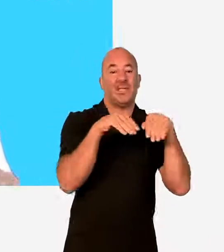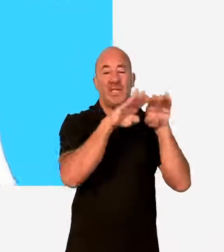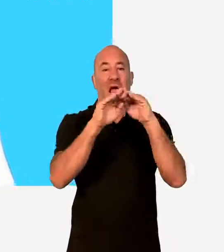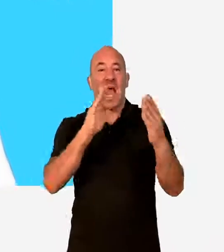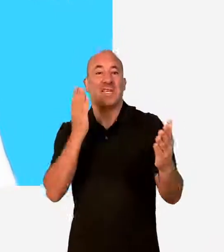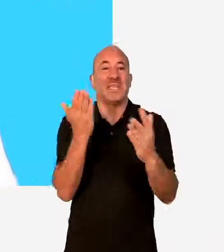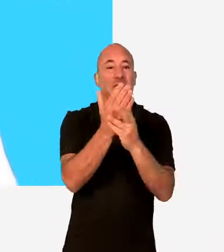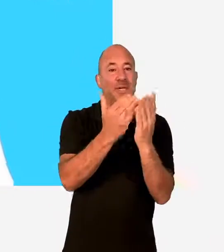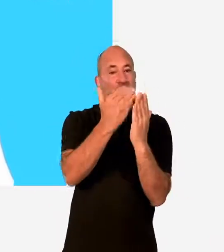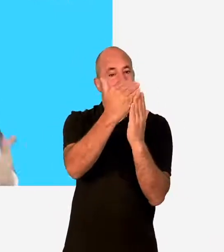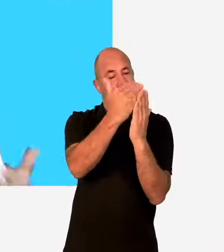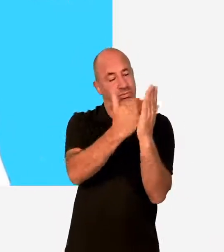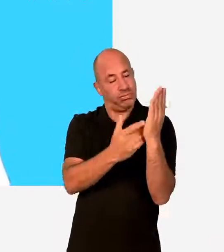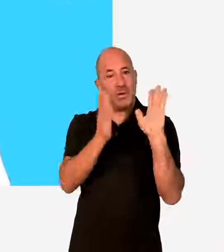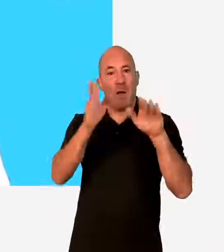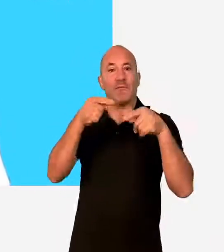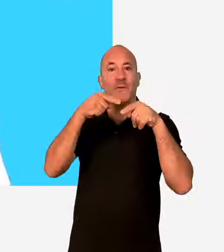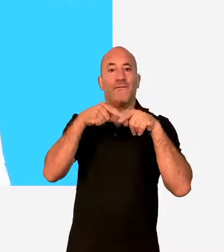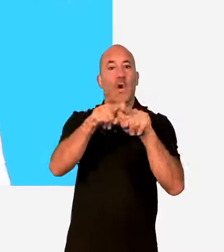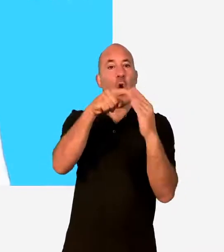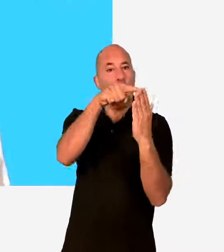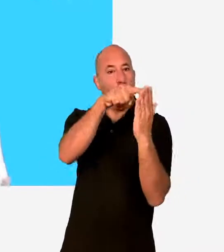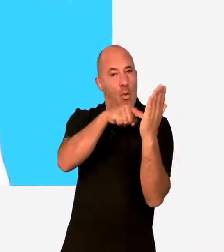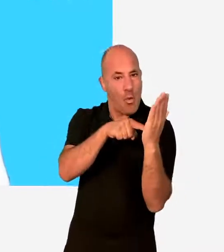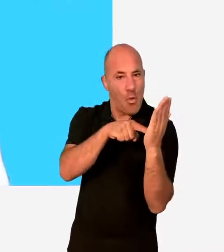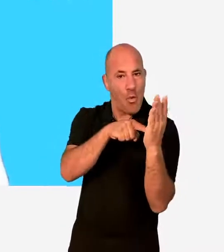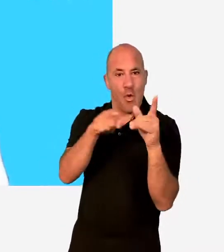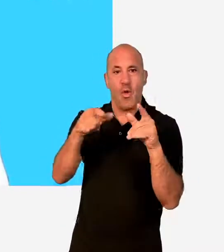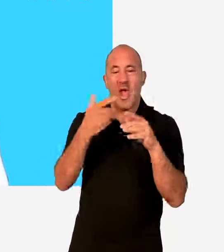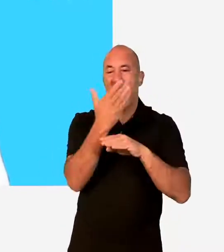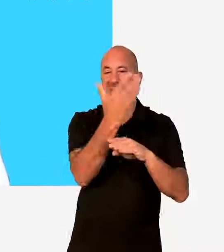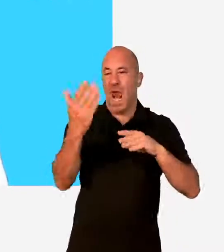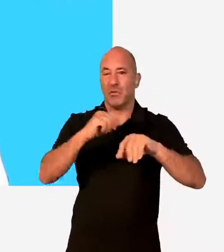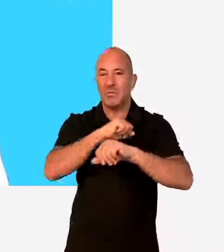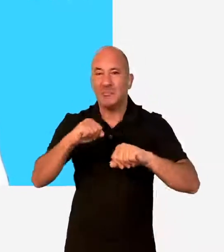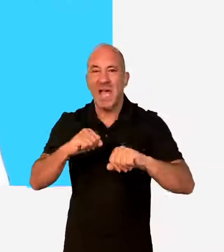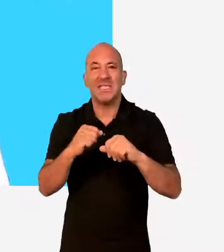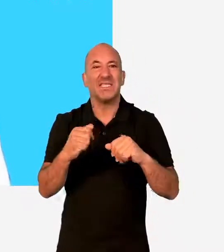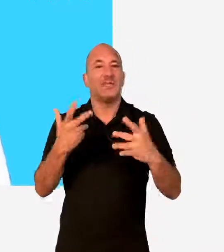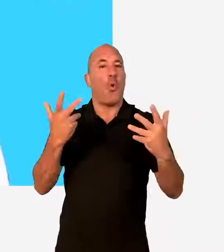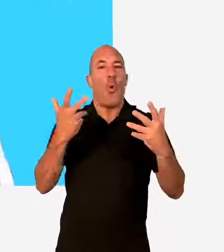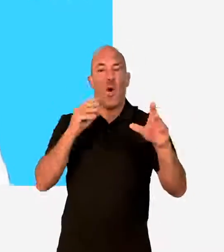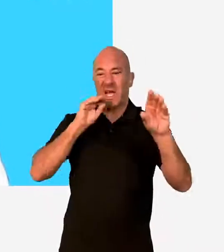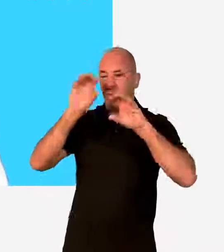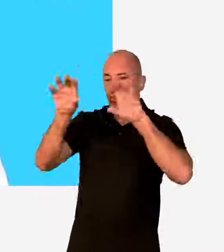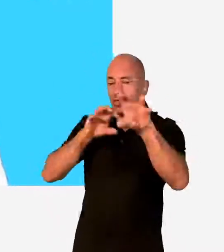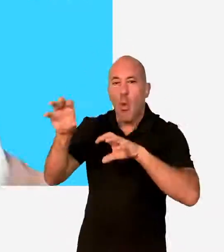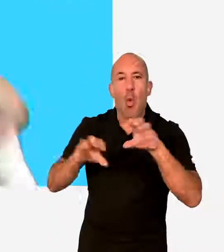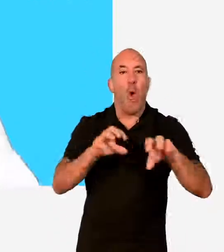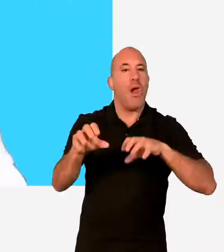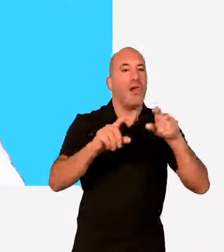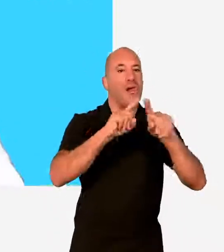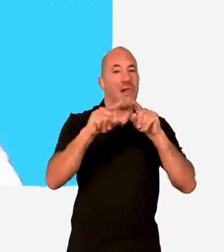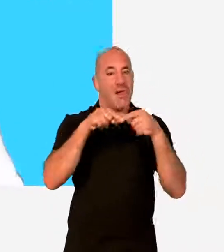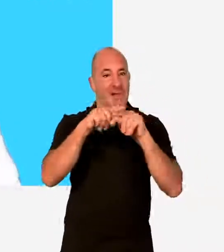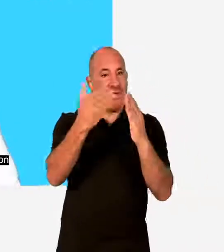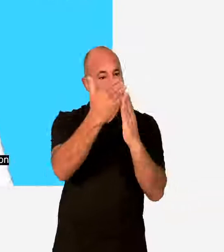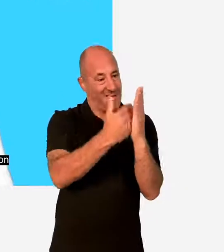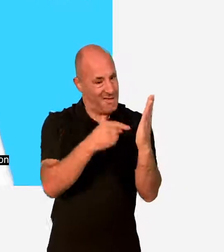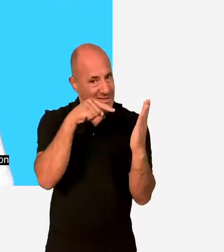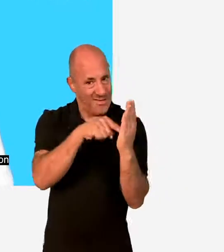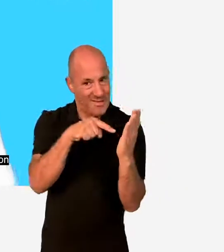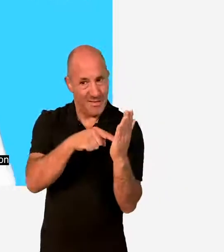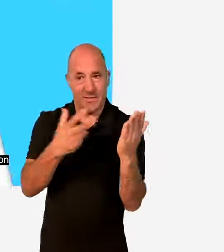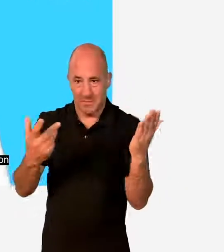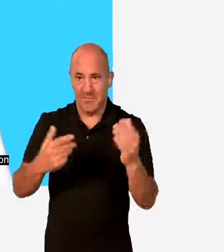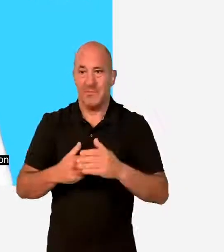standardized, and there was a set of standard accessibility accommodations that must always be adhered to in